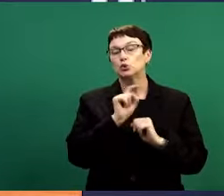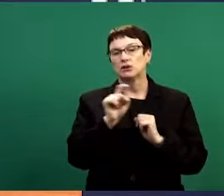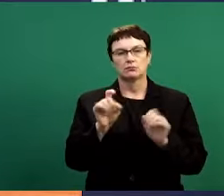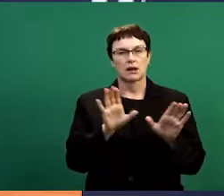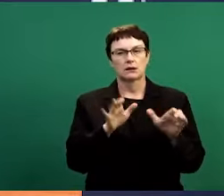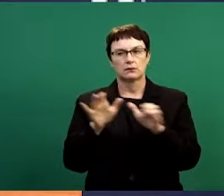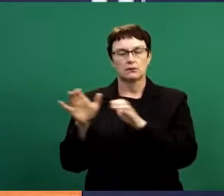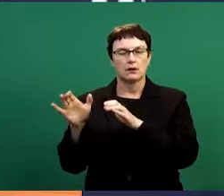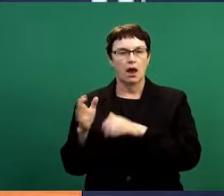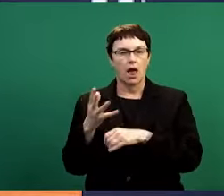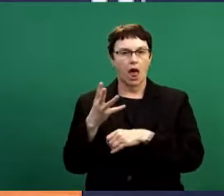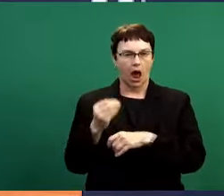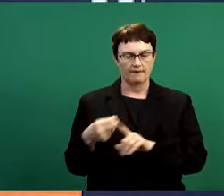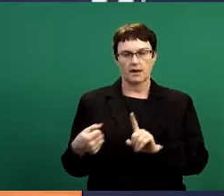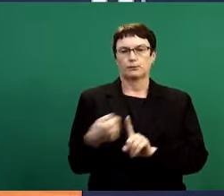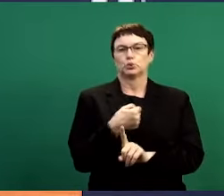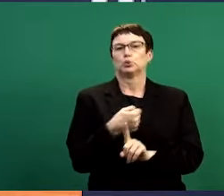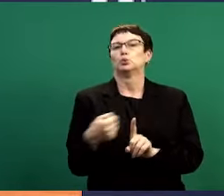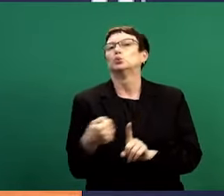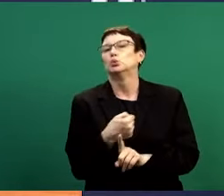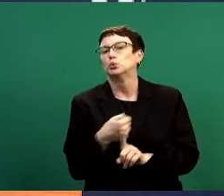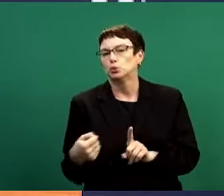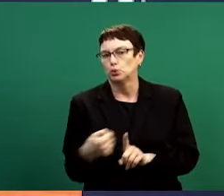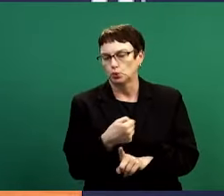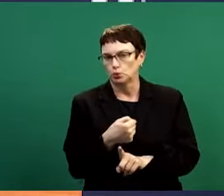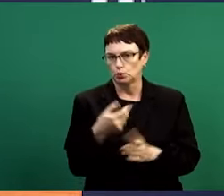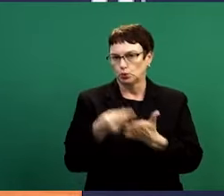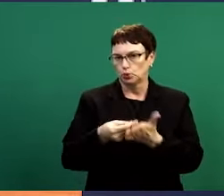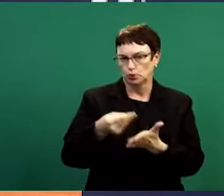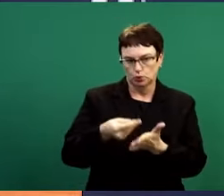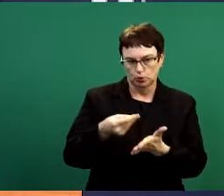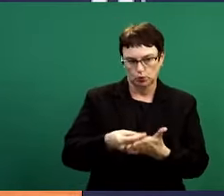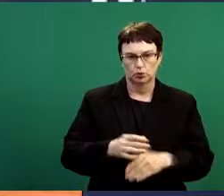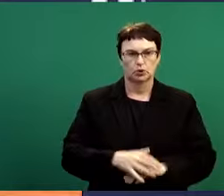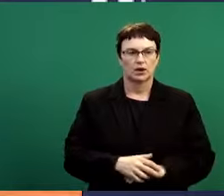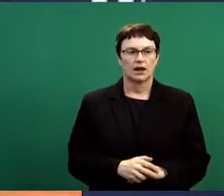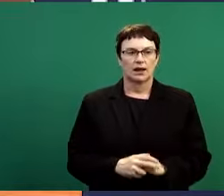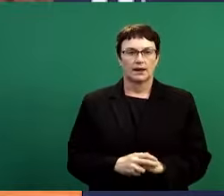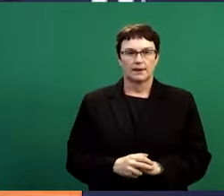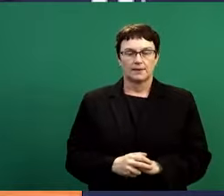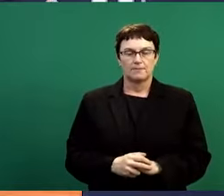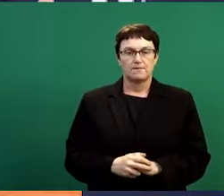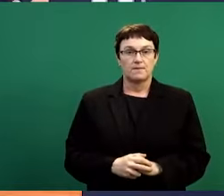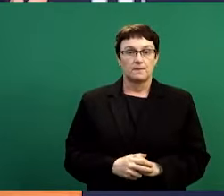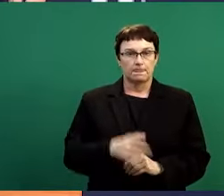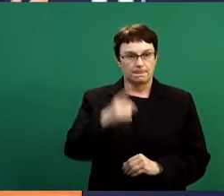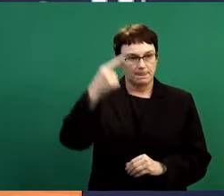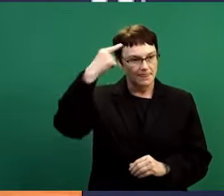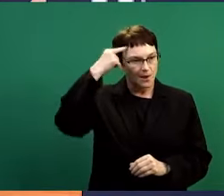For your benefit, if you remember, in the UK, there was the LIBOR